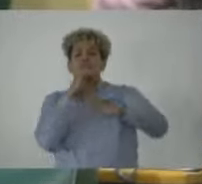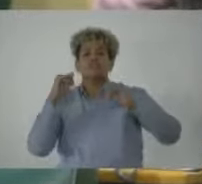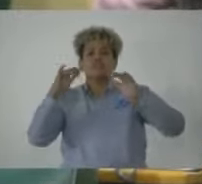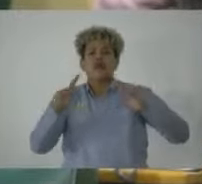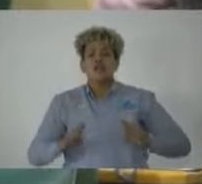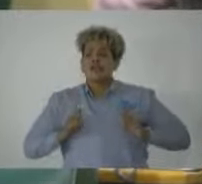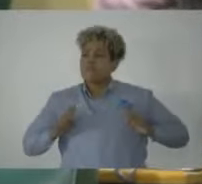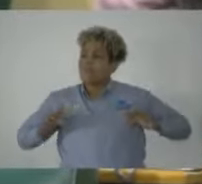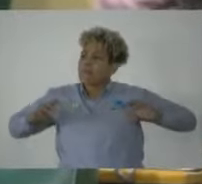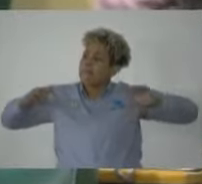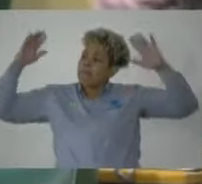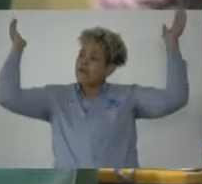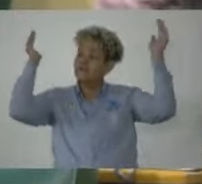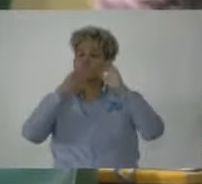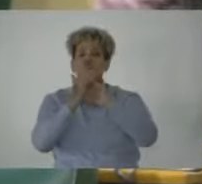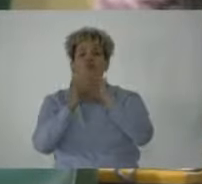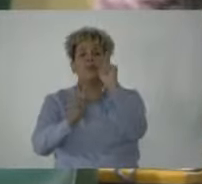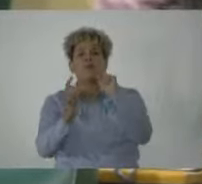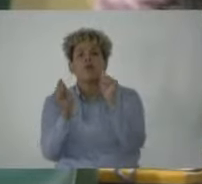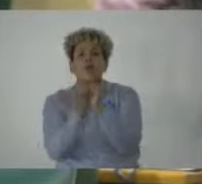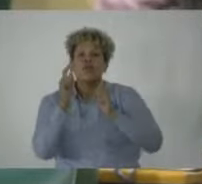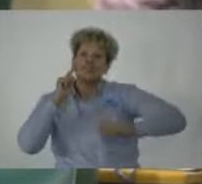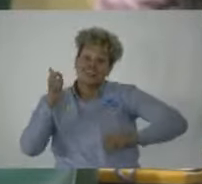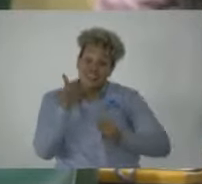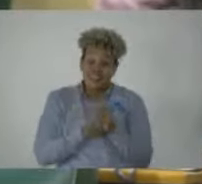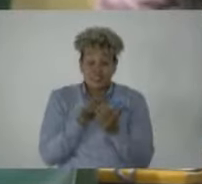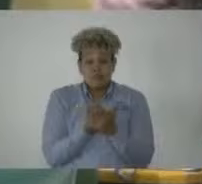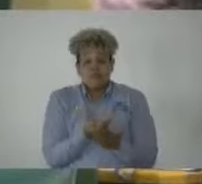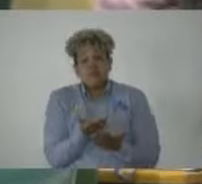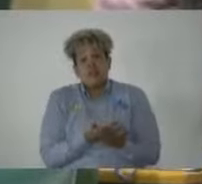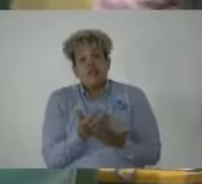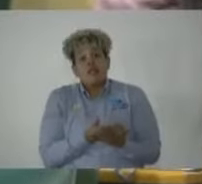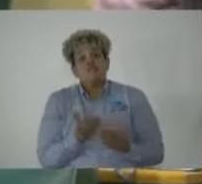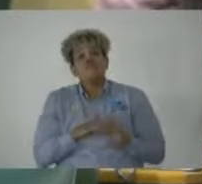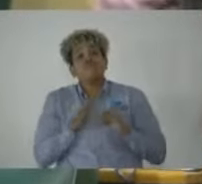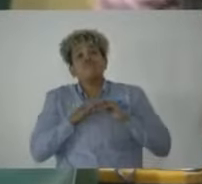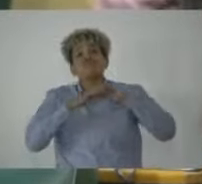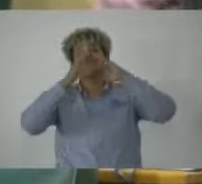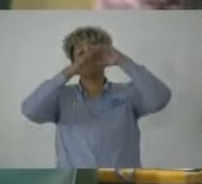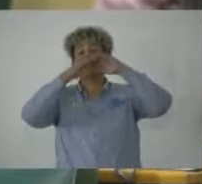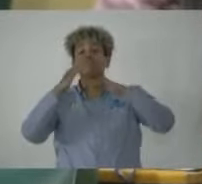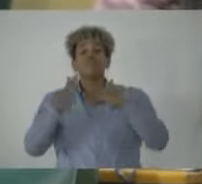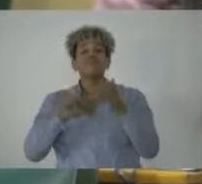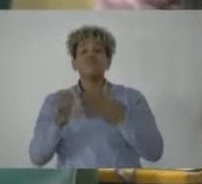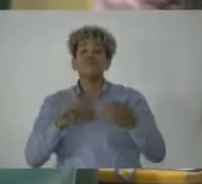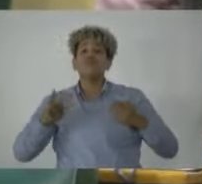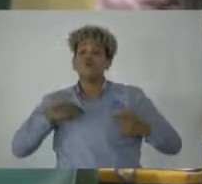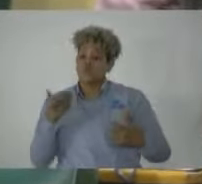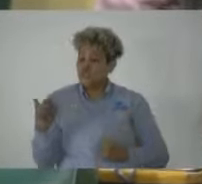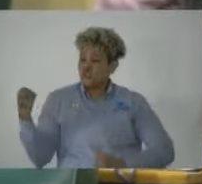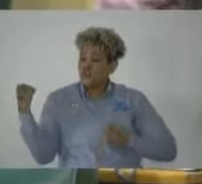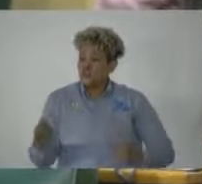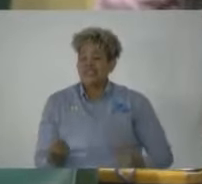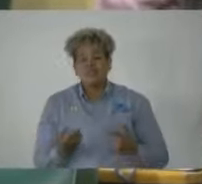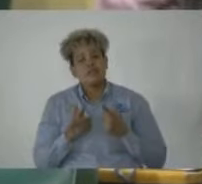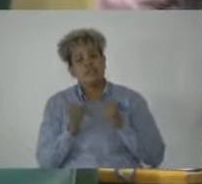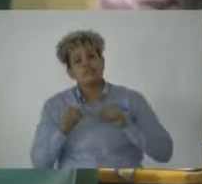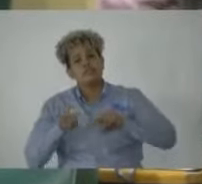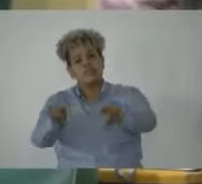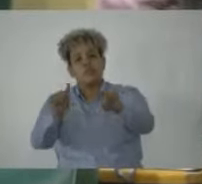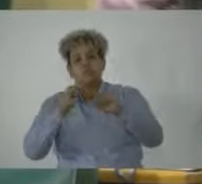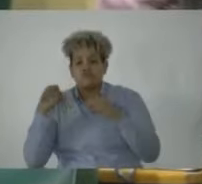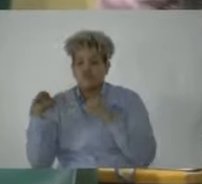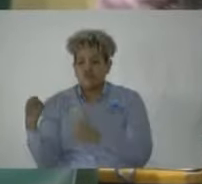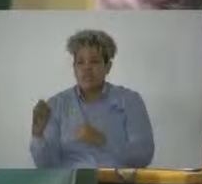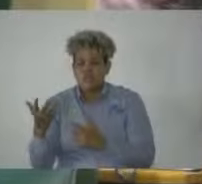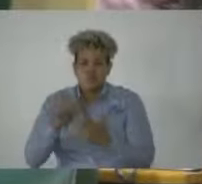of living of the Jamaican people with per capita income rising even as we strengthen the social safety